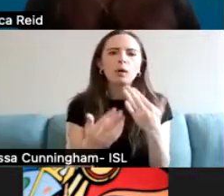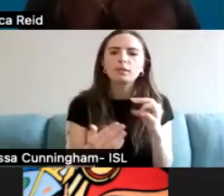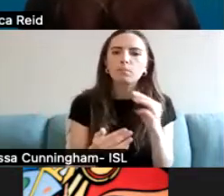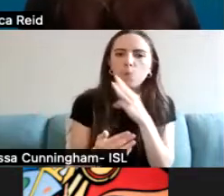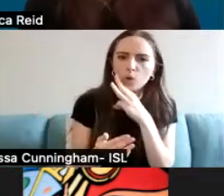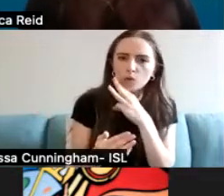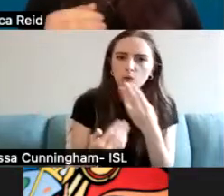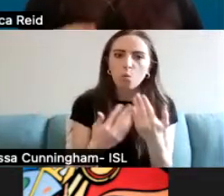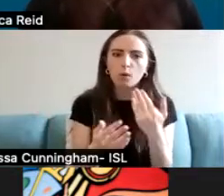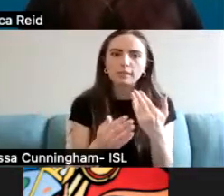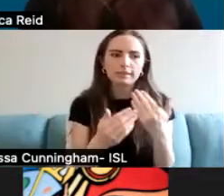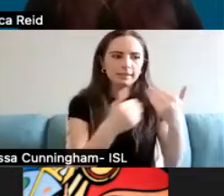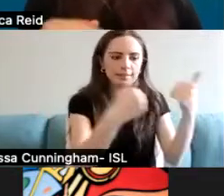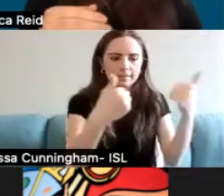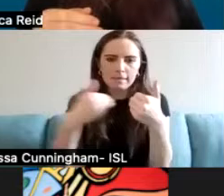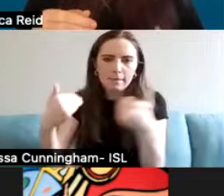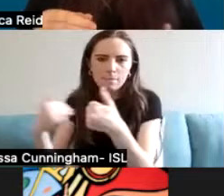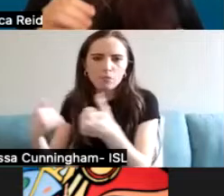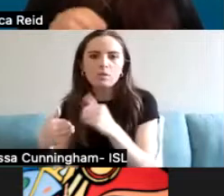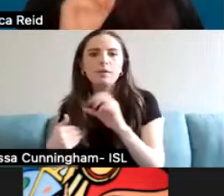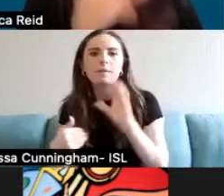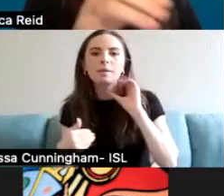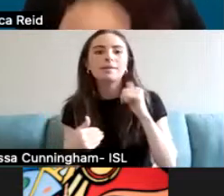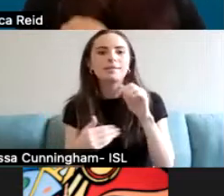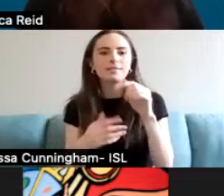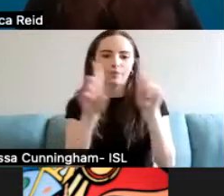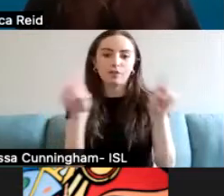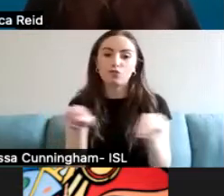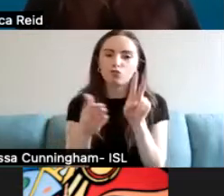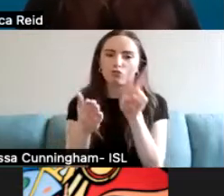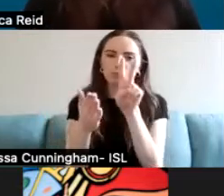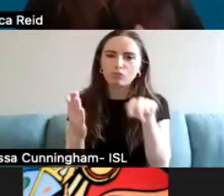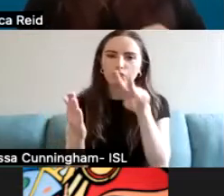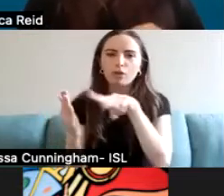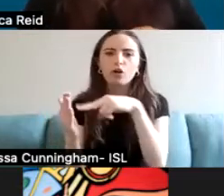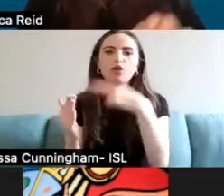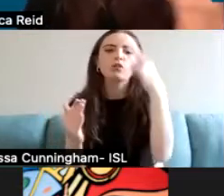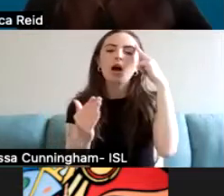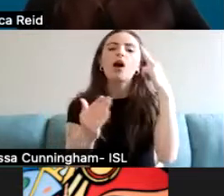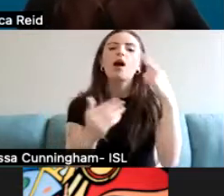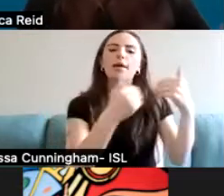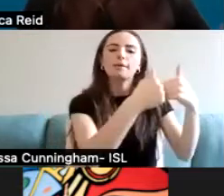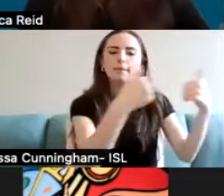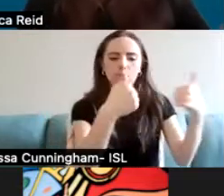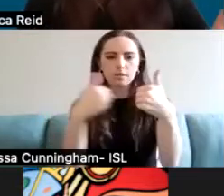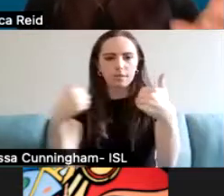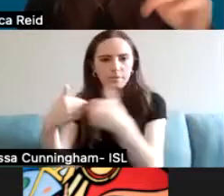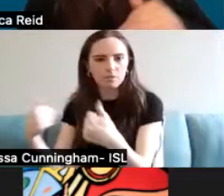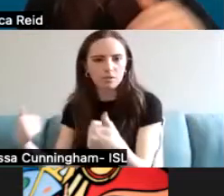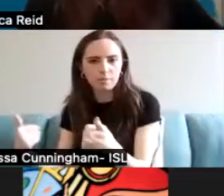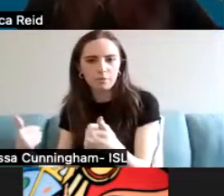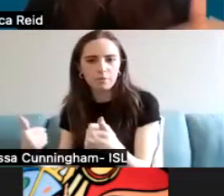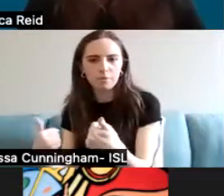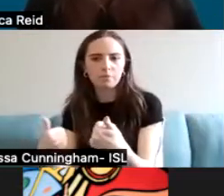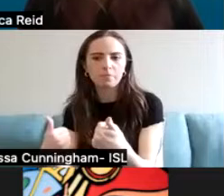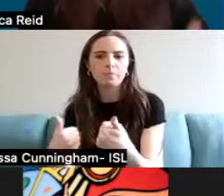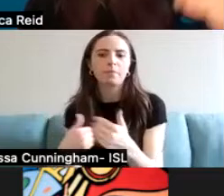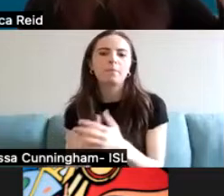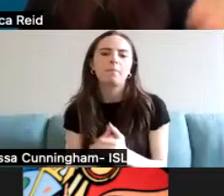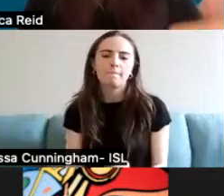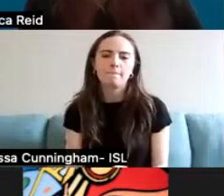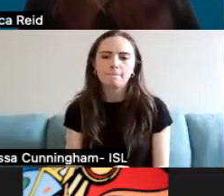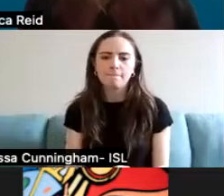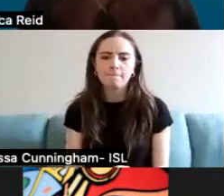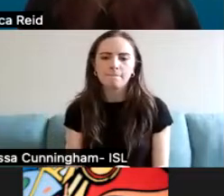of a section. And what they can also do is they can jump to certain areas if they need particular content in a document and they don't need to